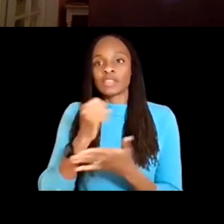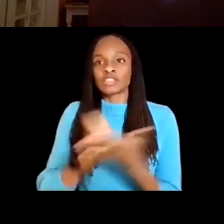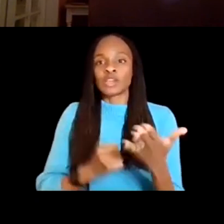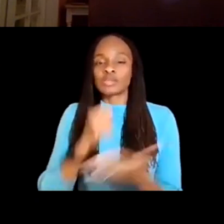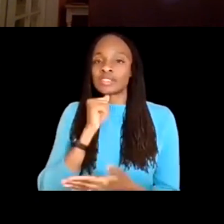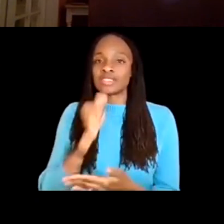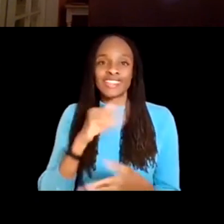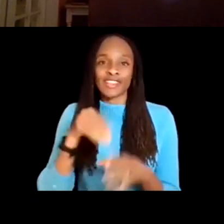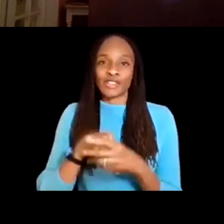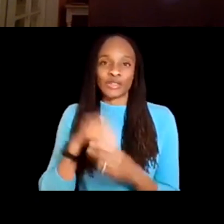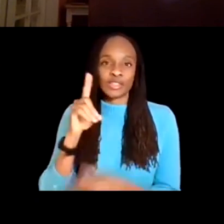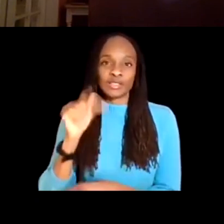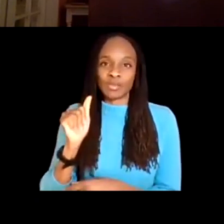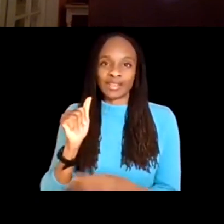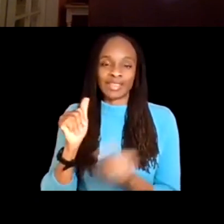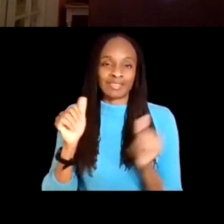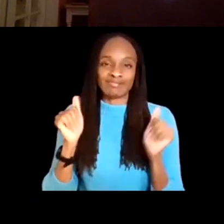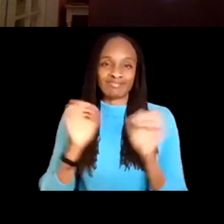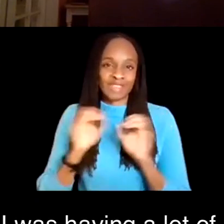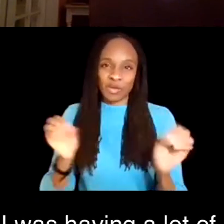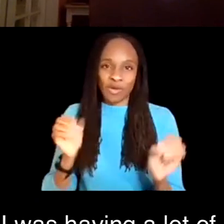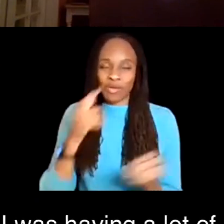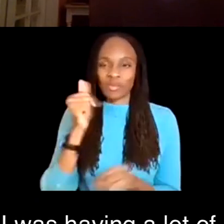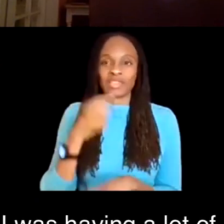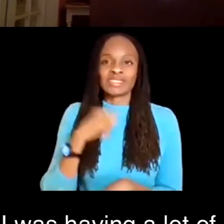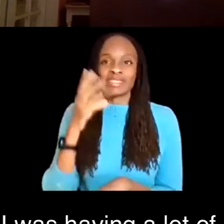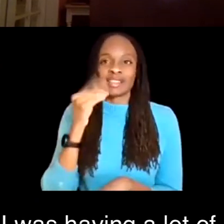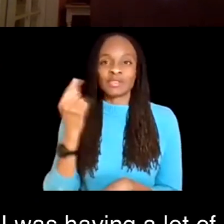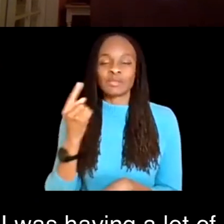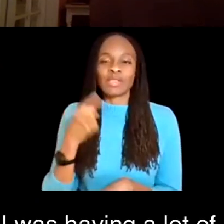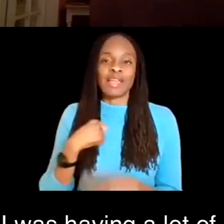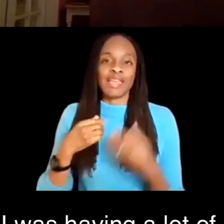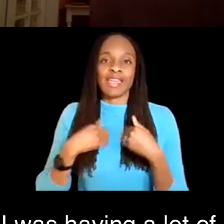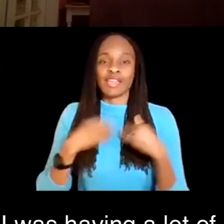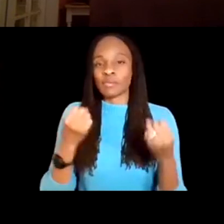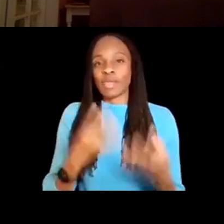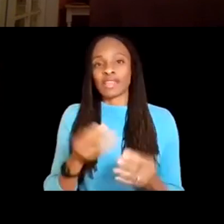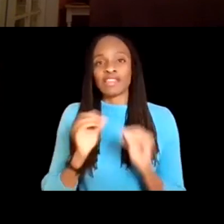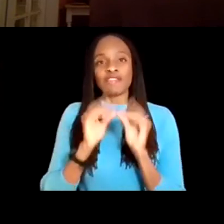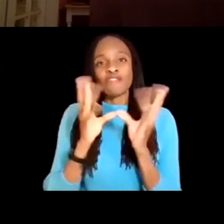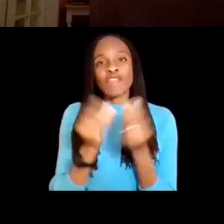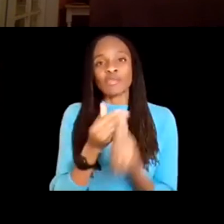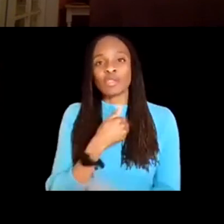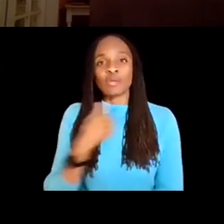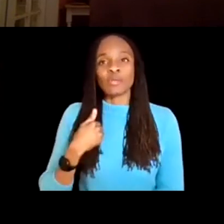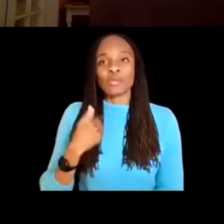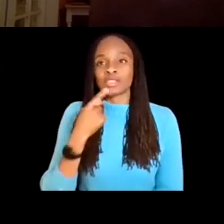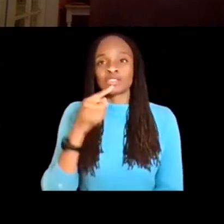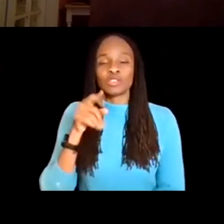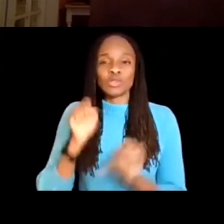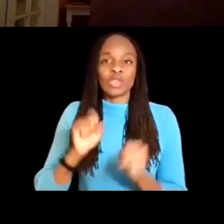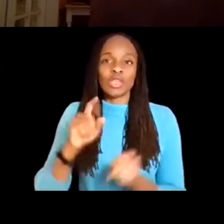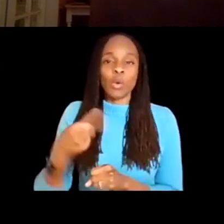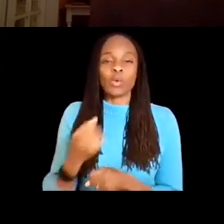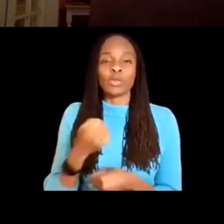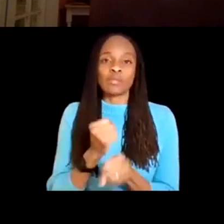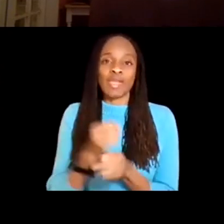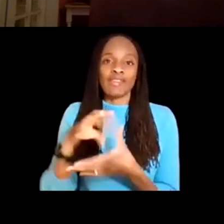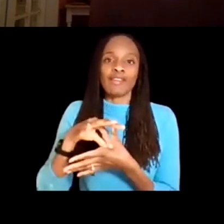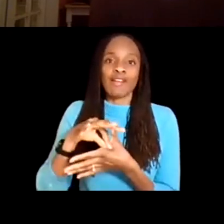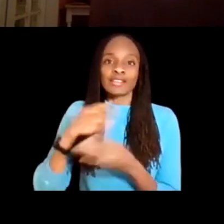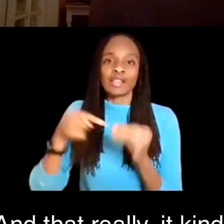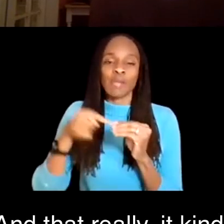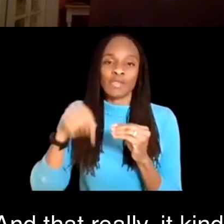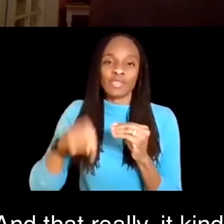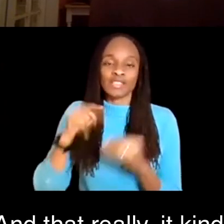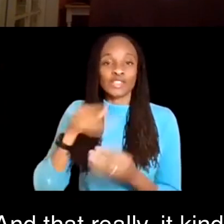all, just because I went through this thing where, you know, I was having a lot of family members say like, oh, you can only make content about this. Like, that's what you're good